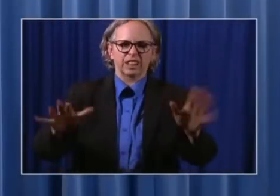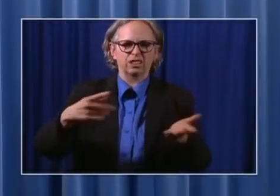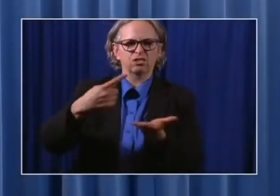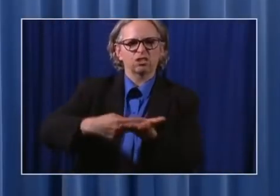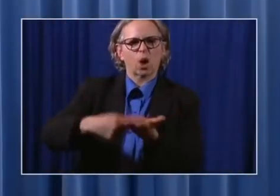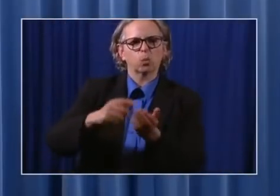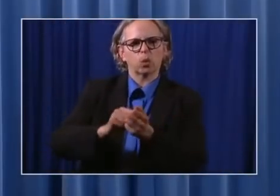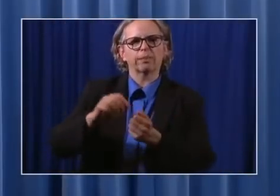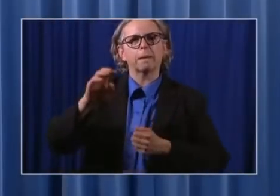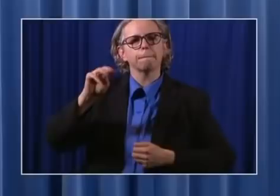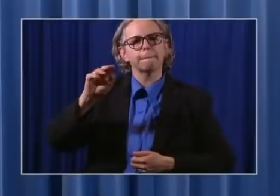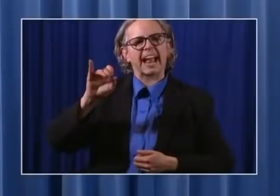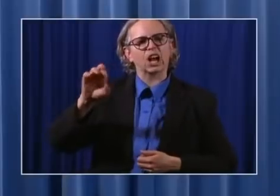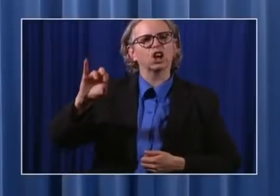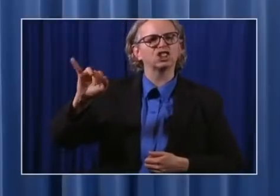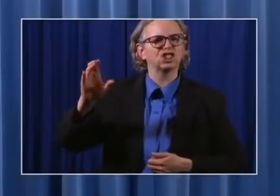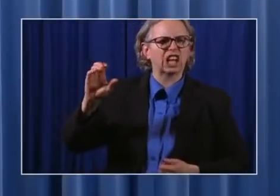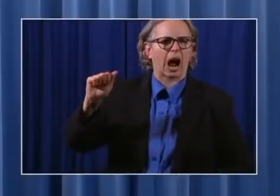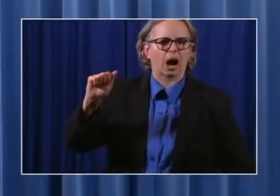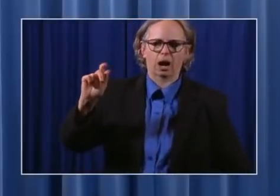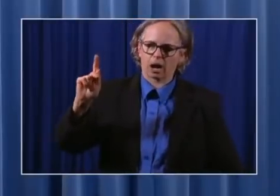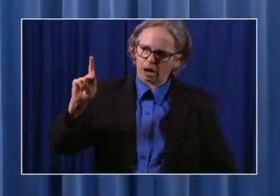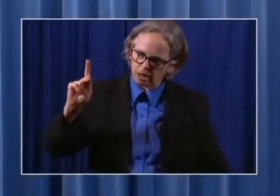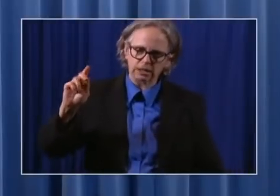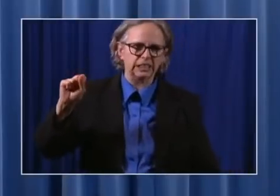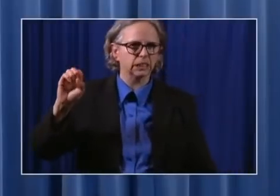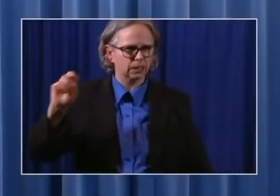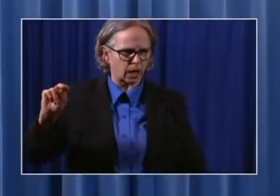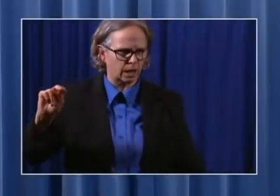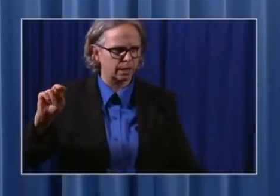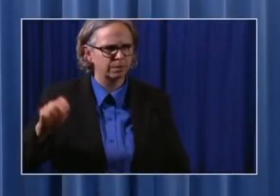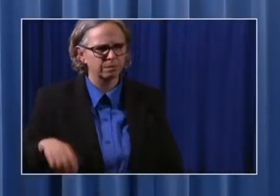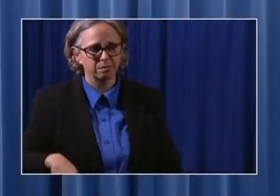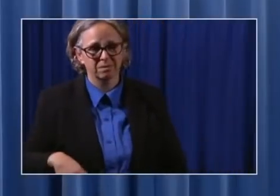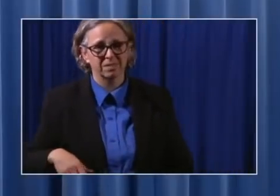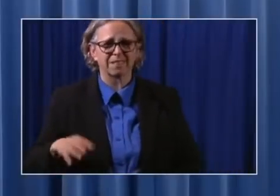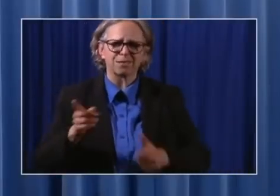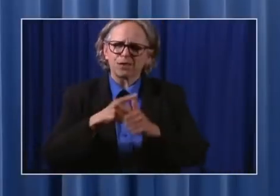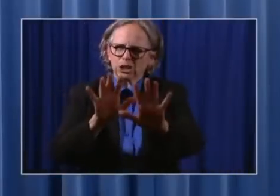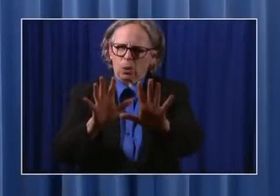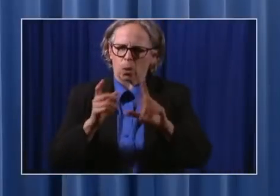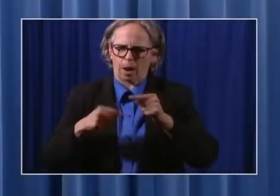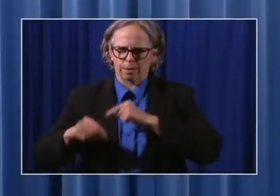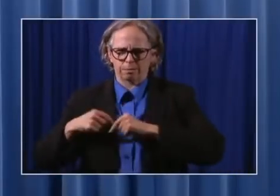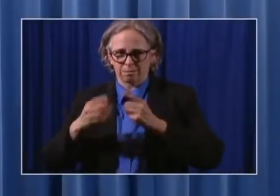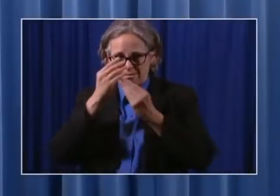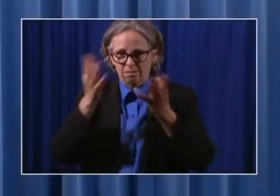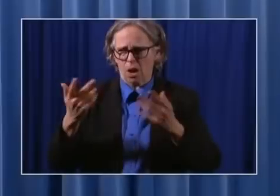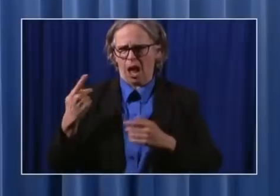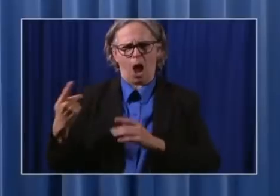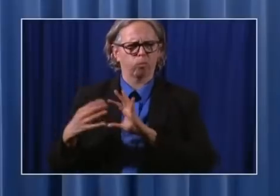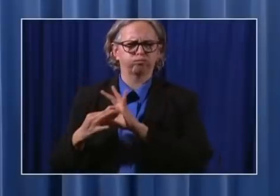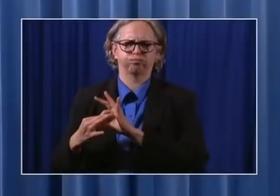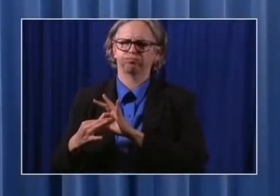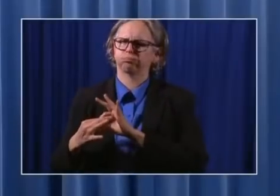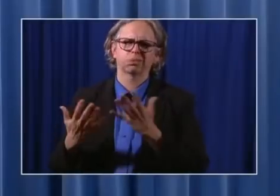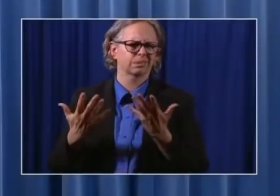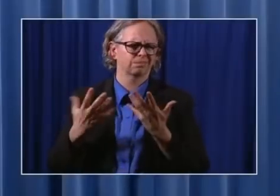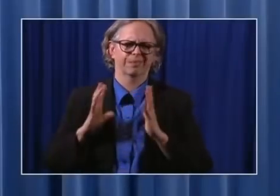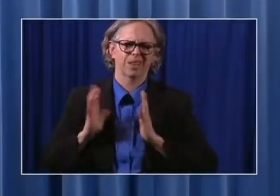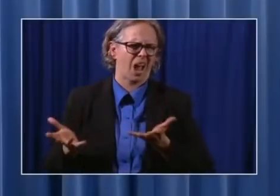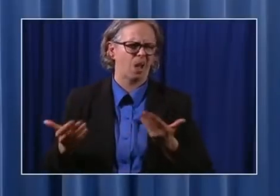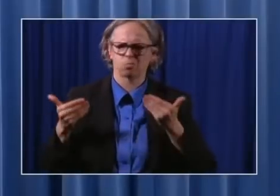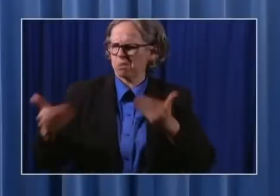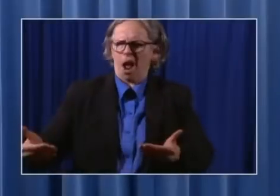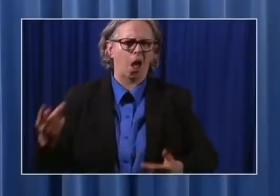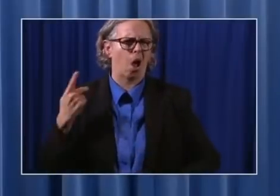state. And let me just say, we have a phenomenal relationship, I think. At least I would describe it as phenomenal.